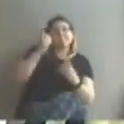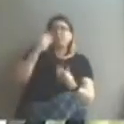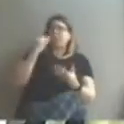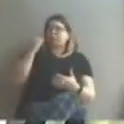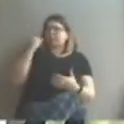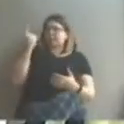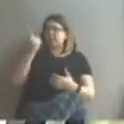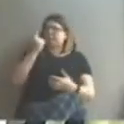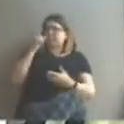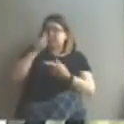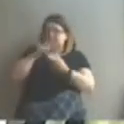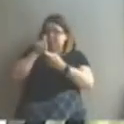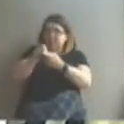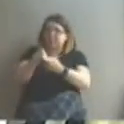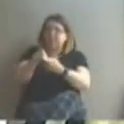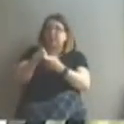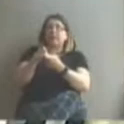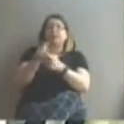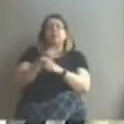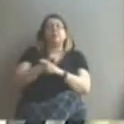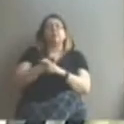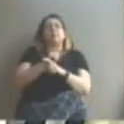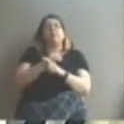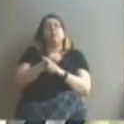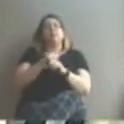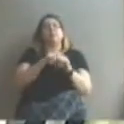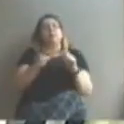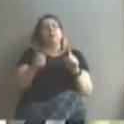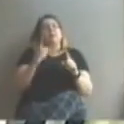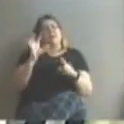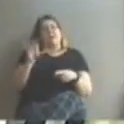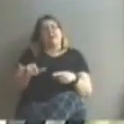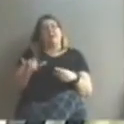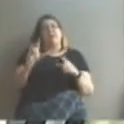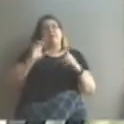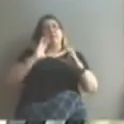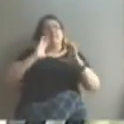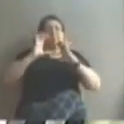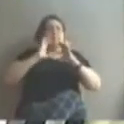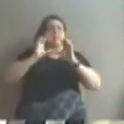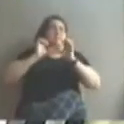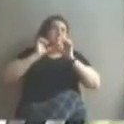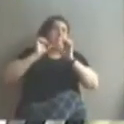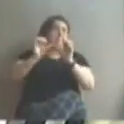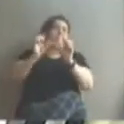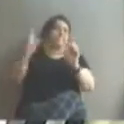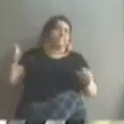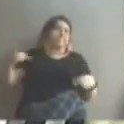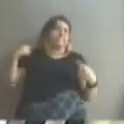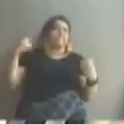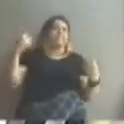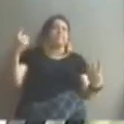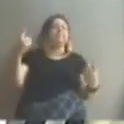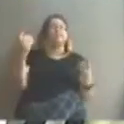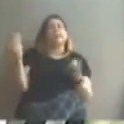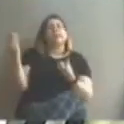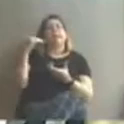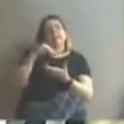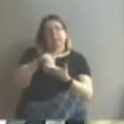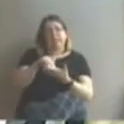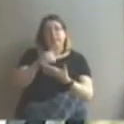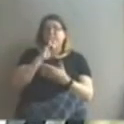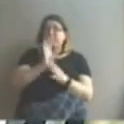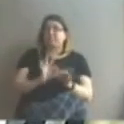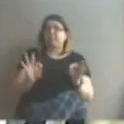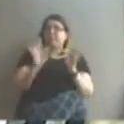speak to. I don't mind doing that. But those conversations have been ongoing. And again, one of the most important things I can say is